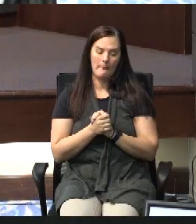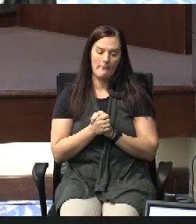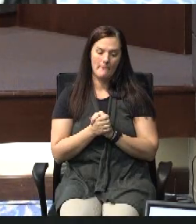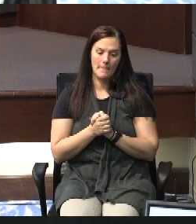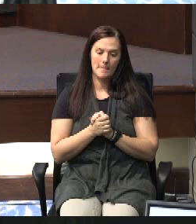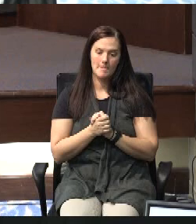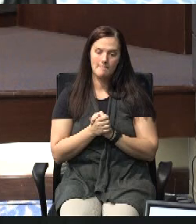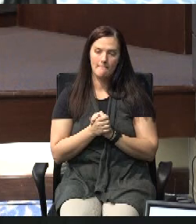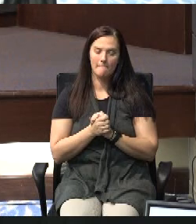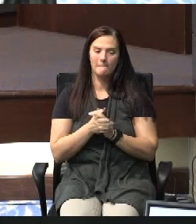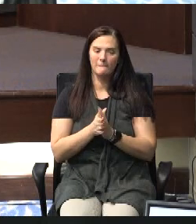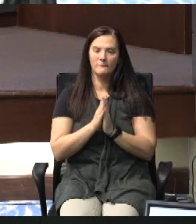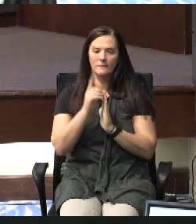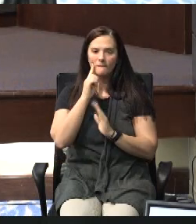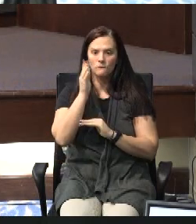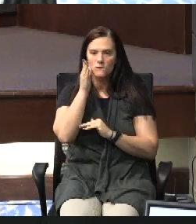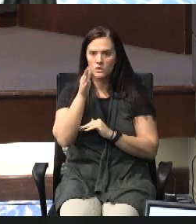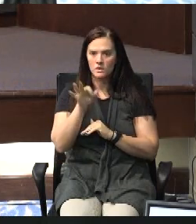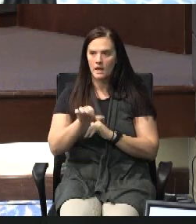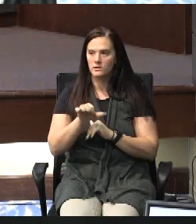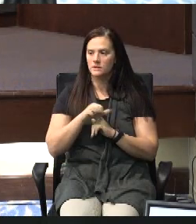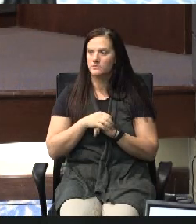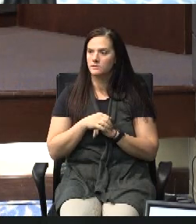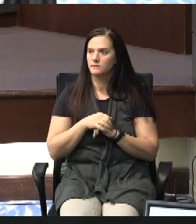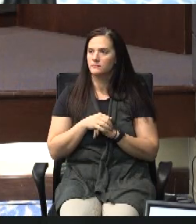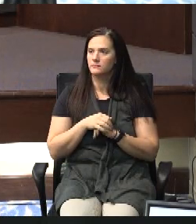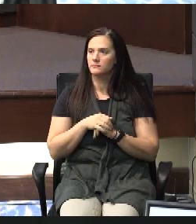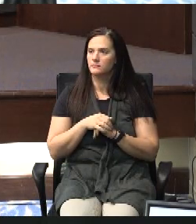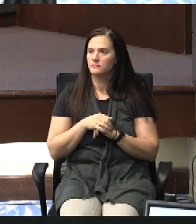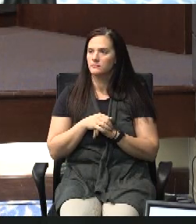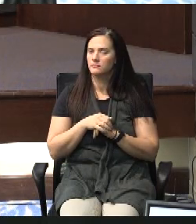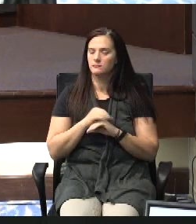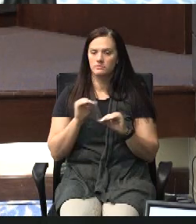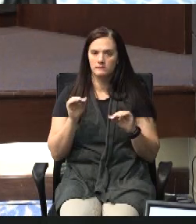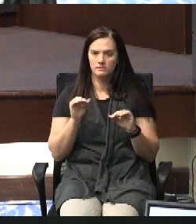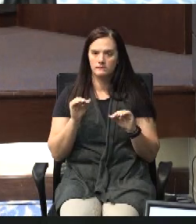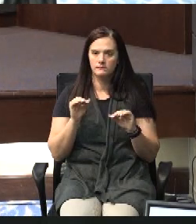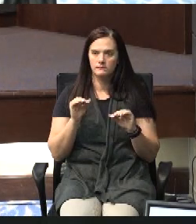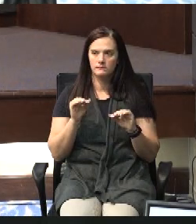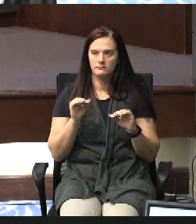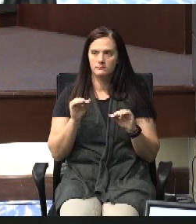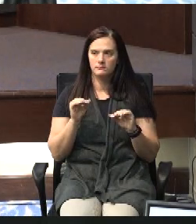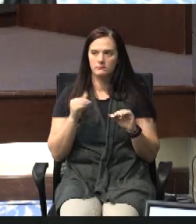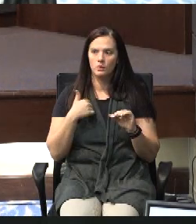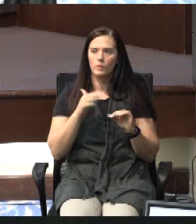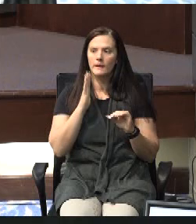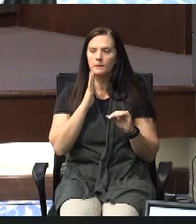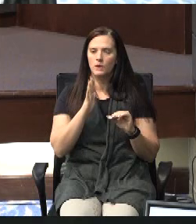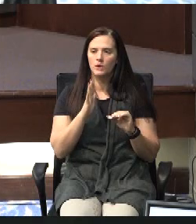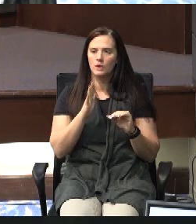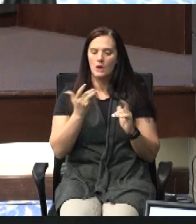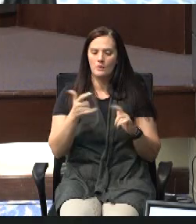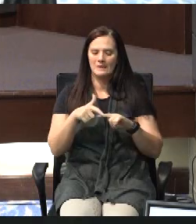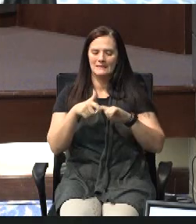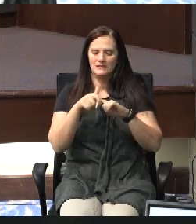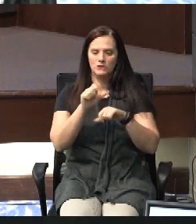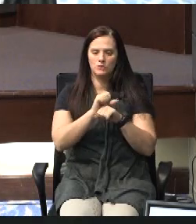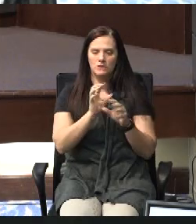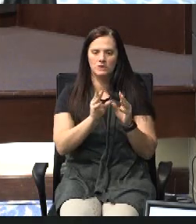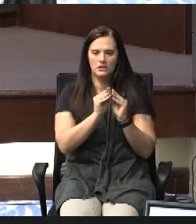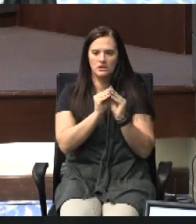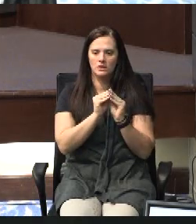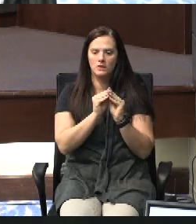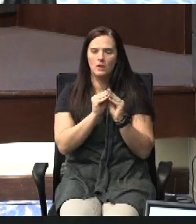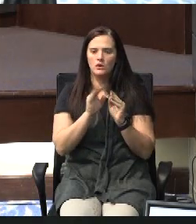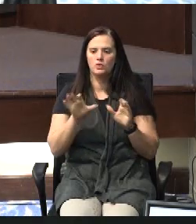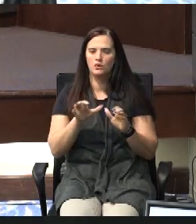Any other requests for future agenda items? Nope. If not, we will now recess the work session and reconvene